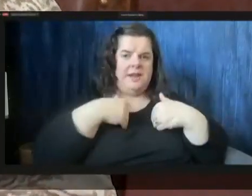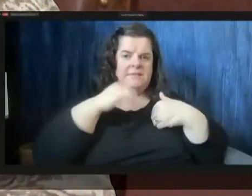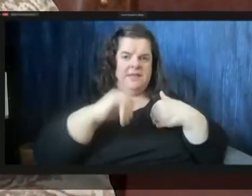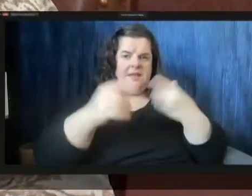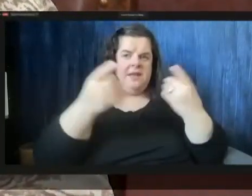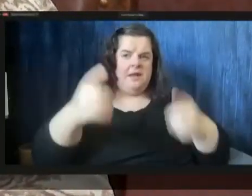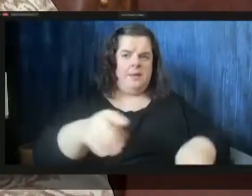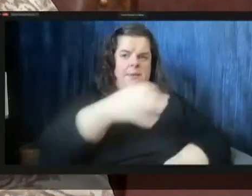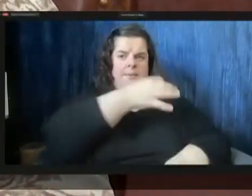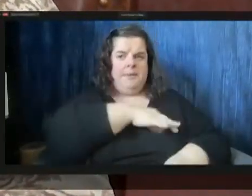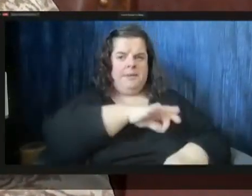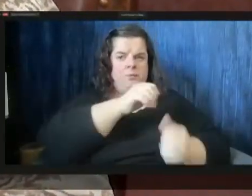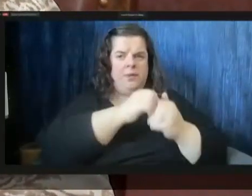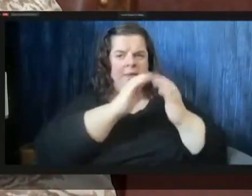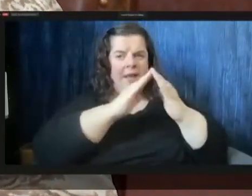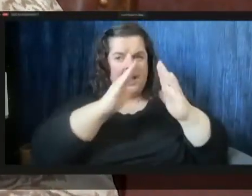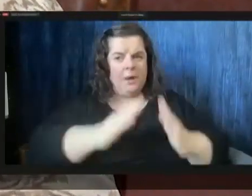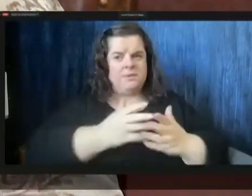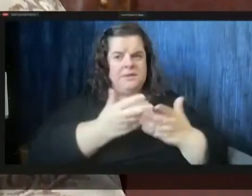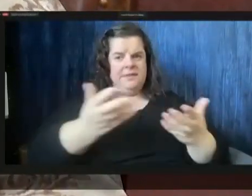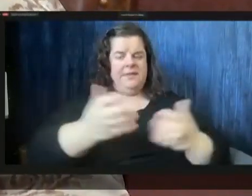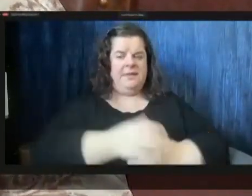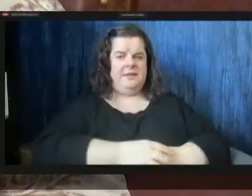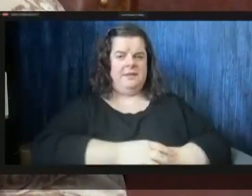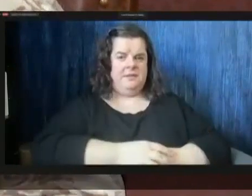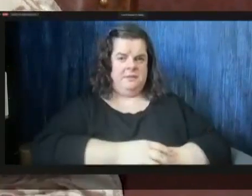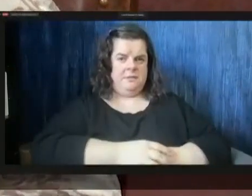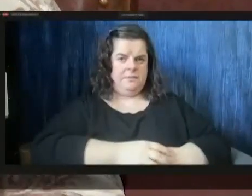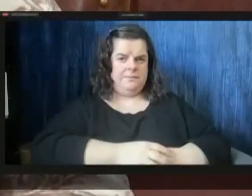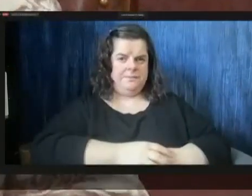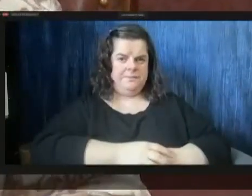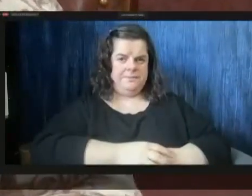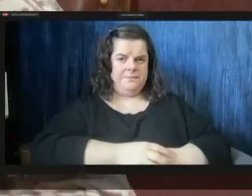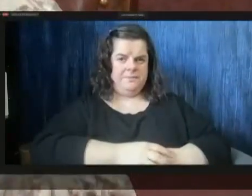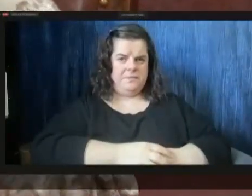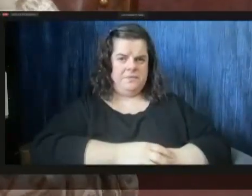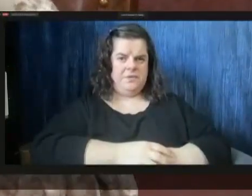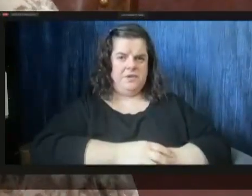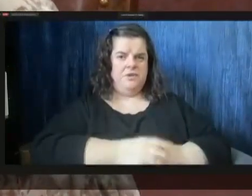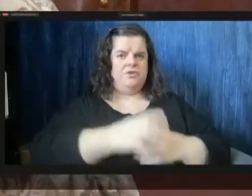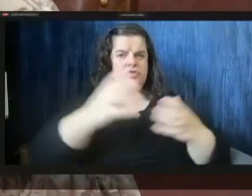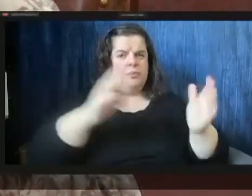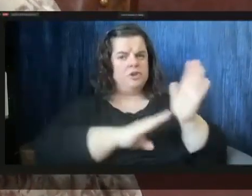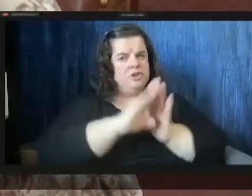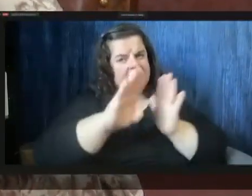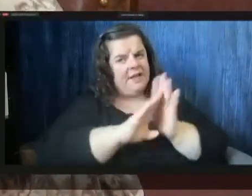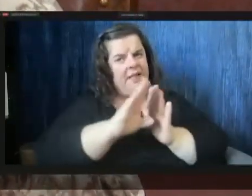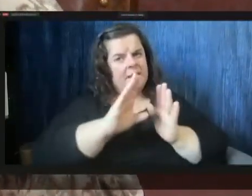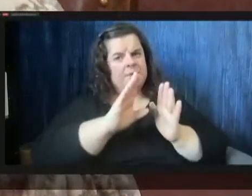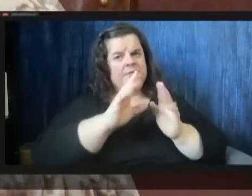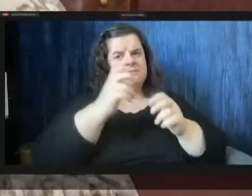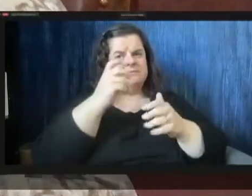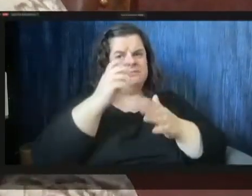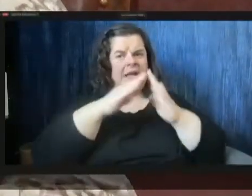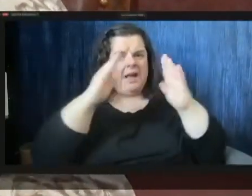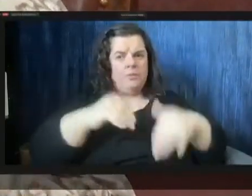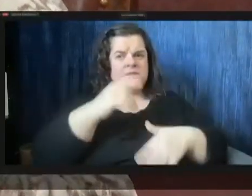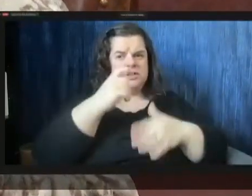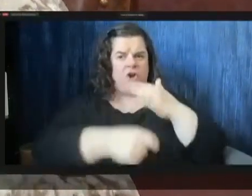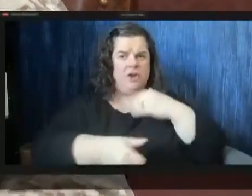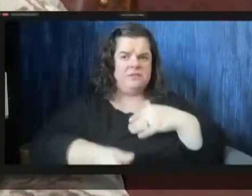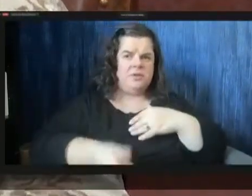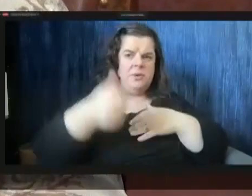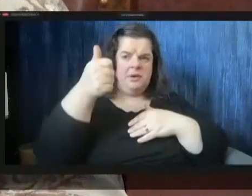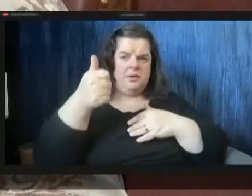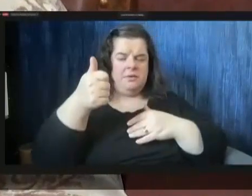with housing and things like that. All this development is pushing housing up. What it would